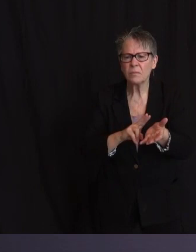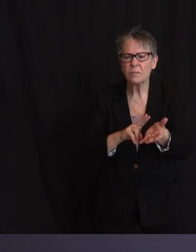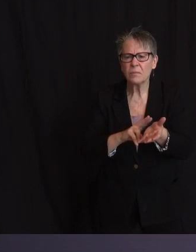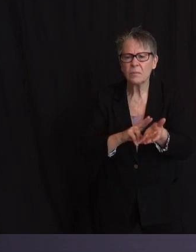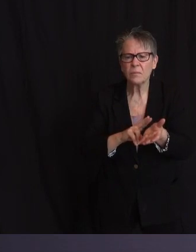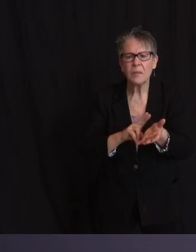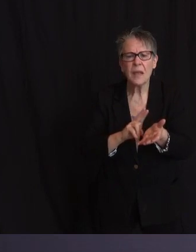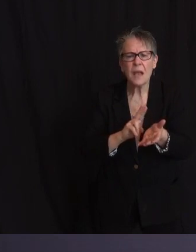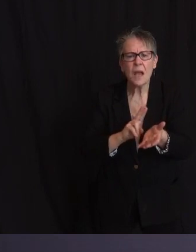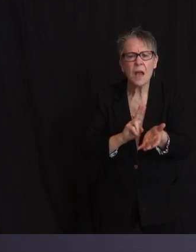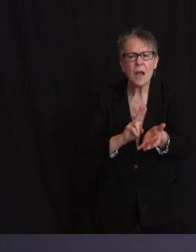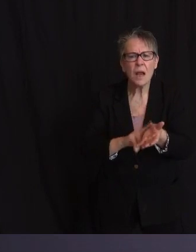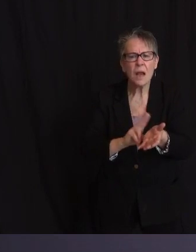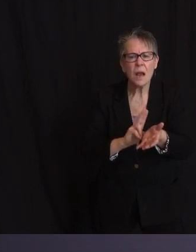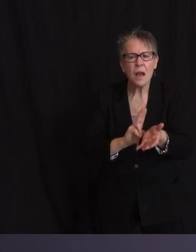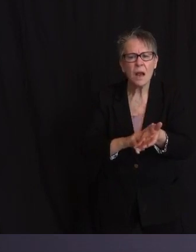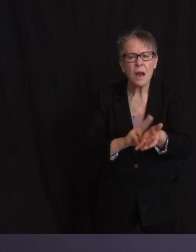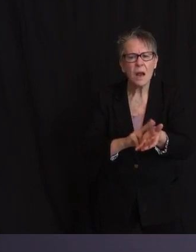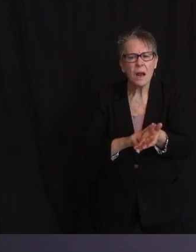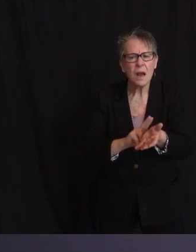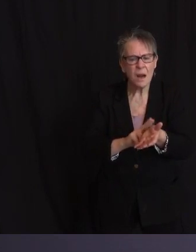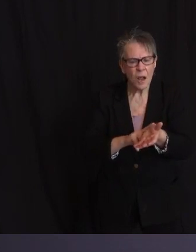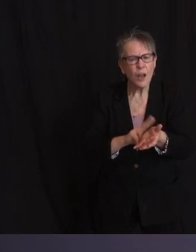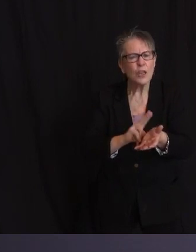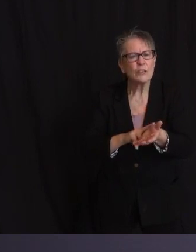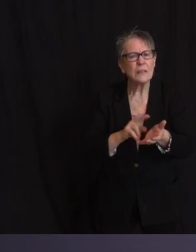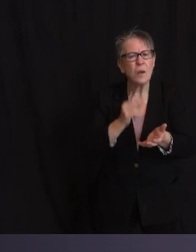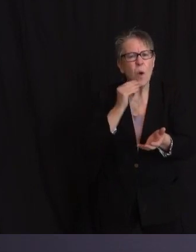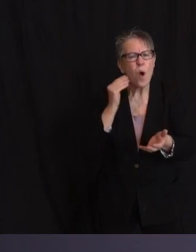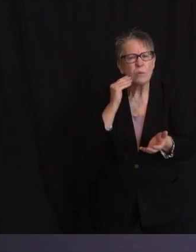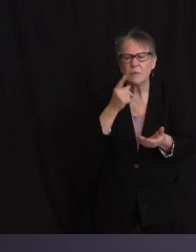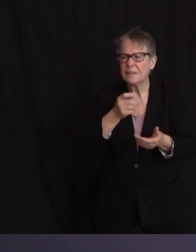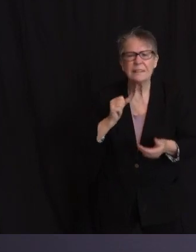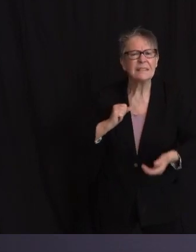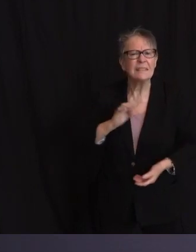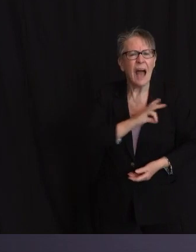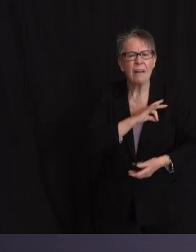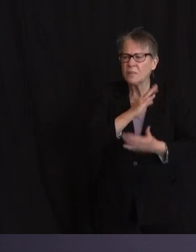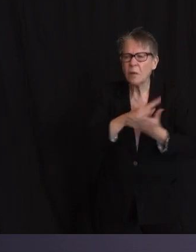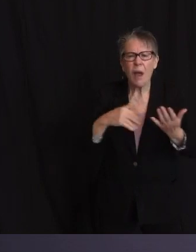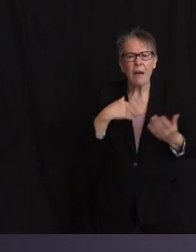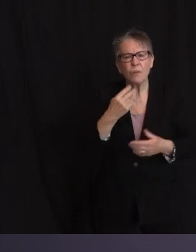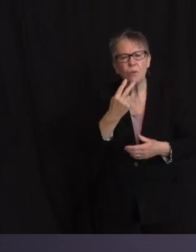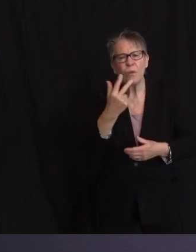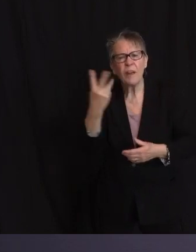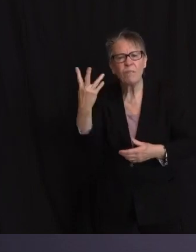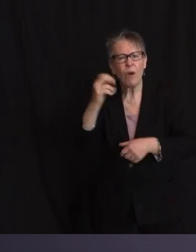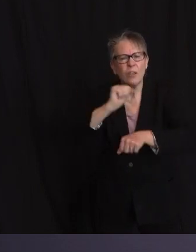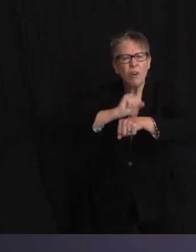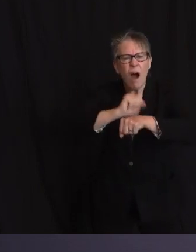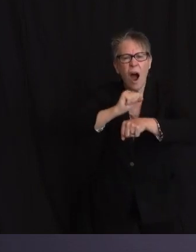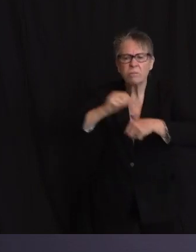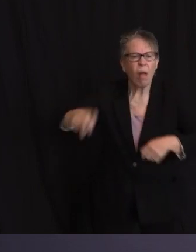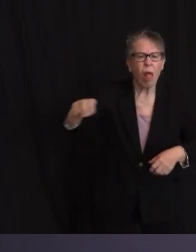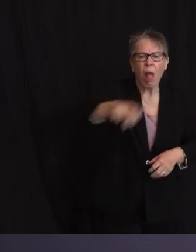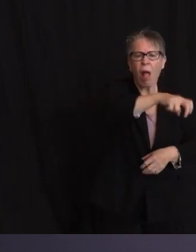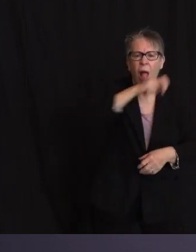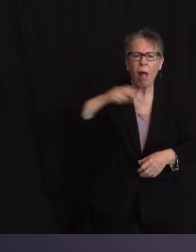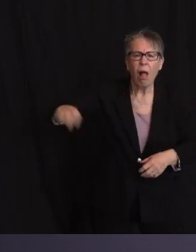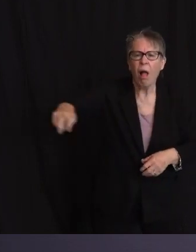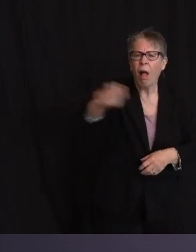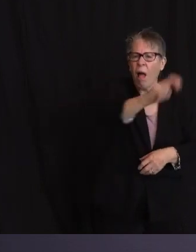limit workers to only one facility? And real quick, you mentioned Blueprint, you mentioned earlier. So was that long-term